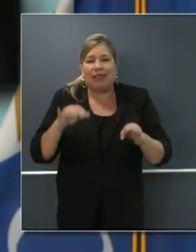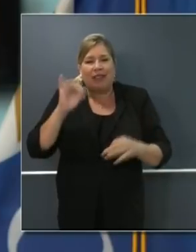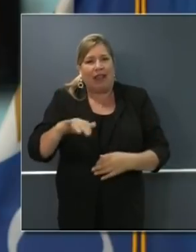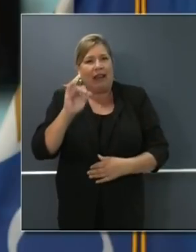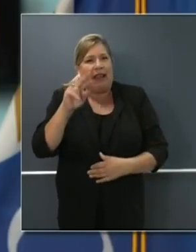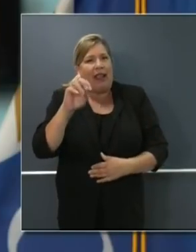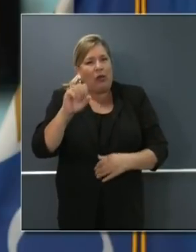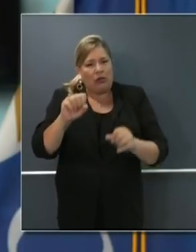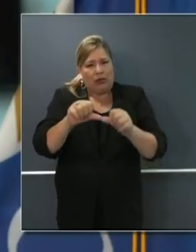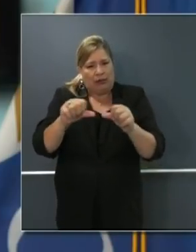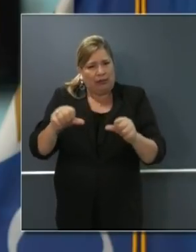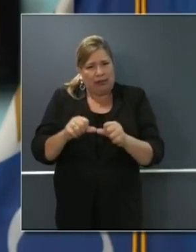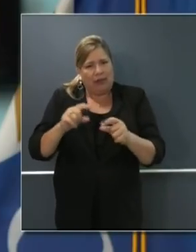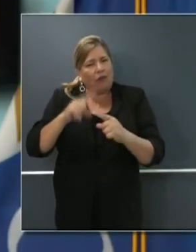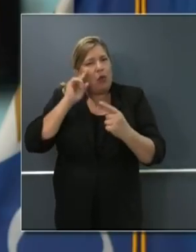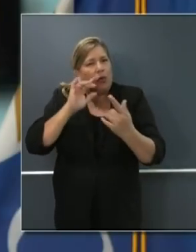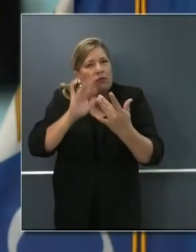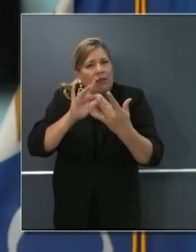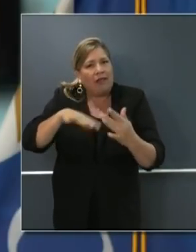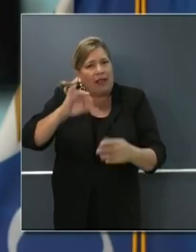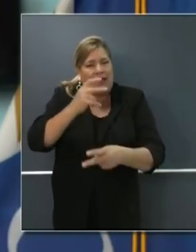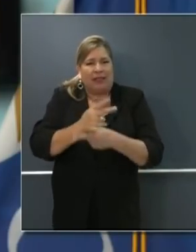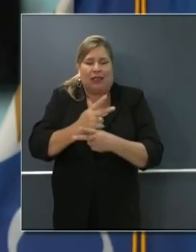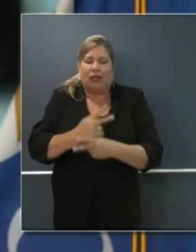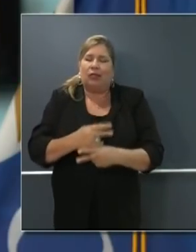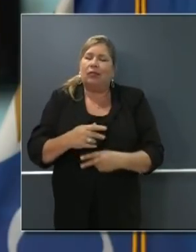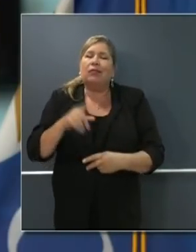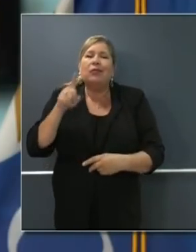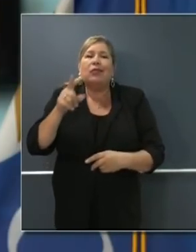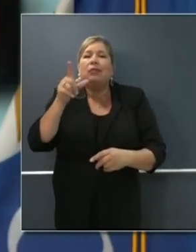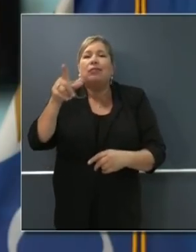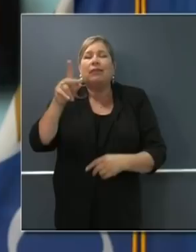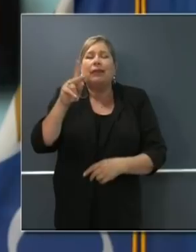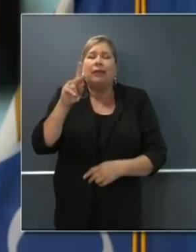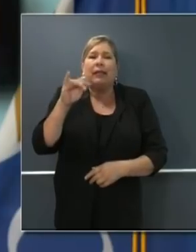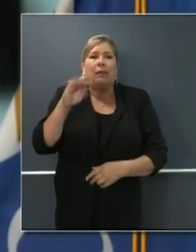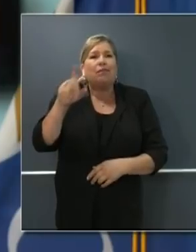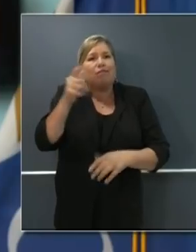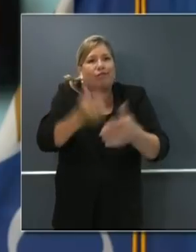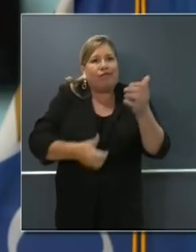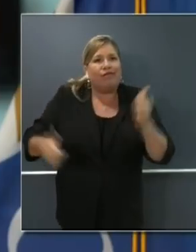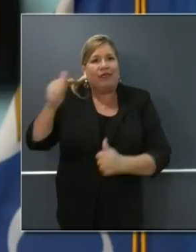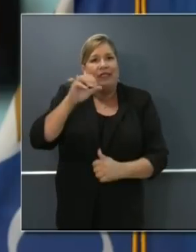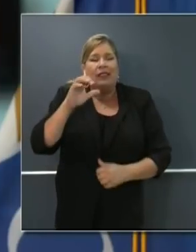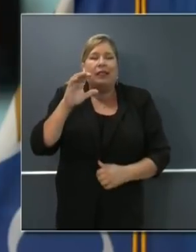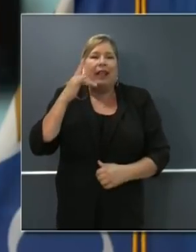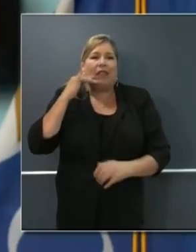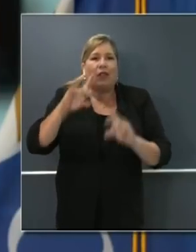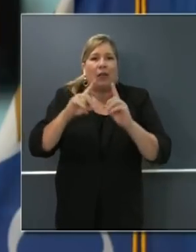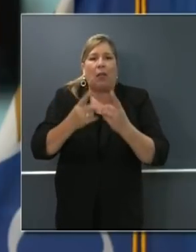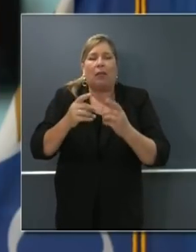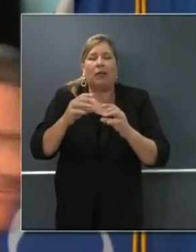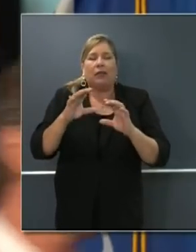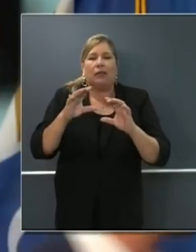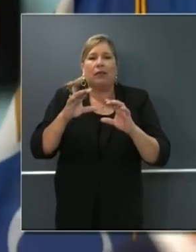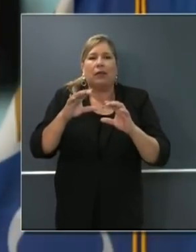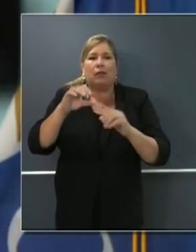of Social Services. And again, I just want to thank her and her team for putting this site out today, and you'll now have a chance to take a look